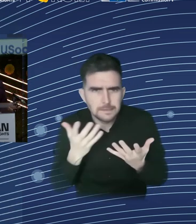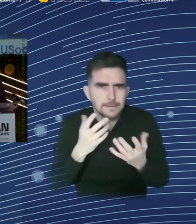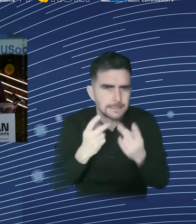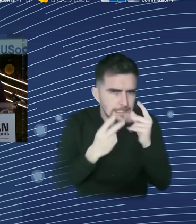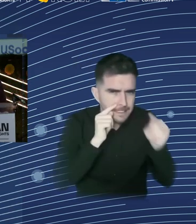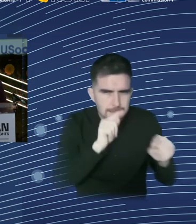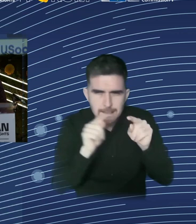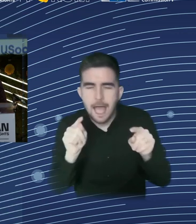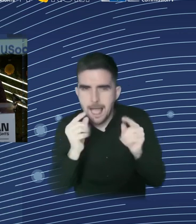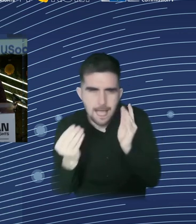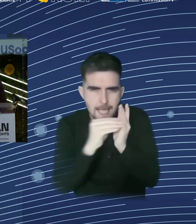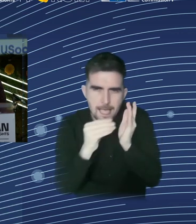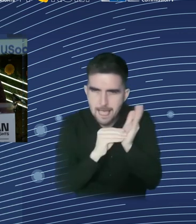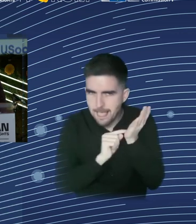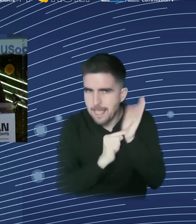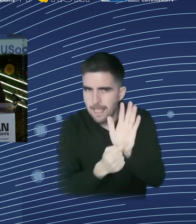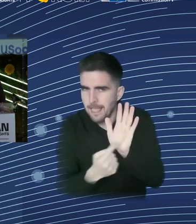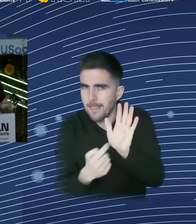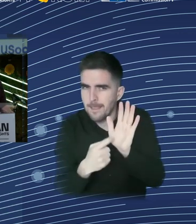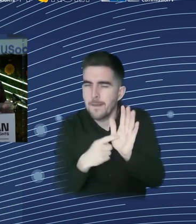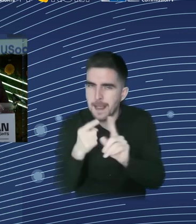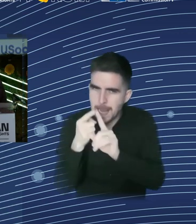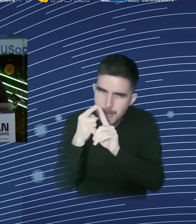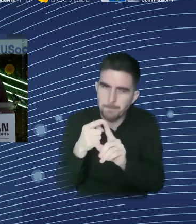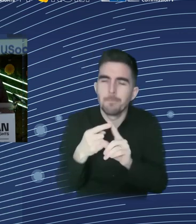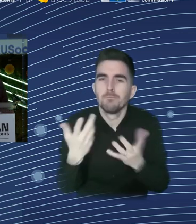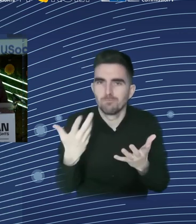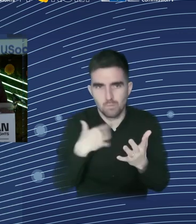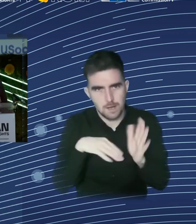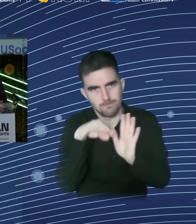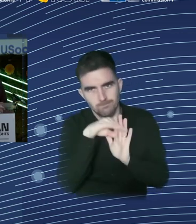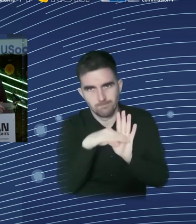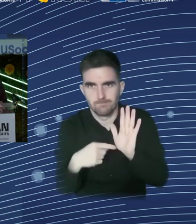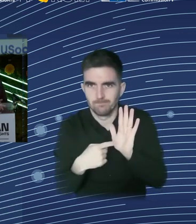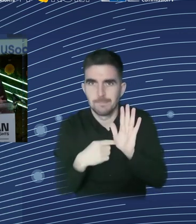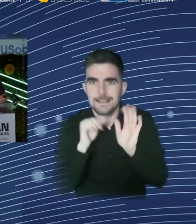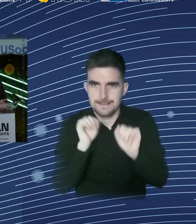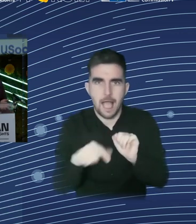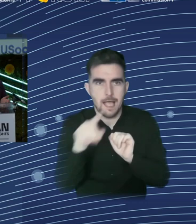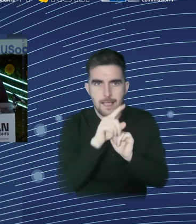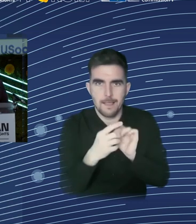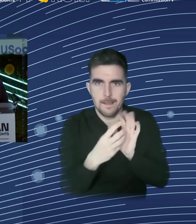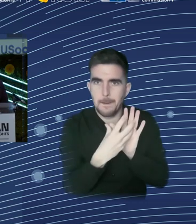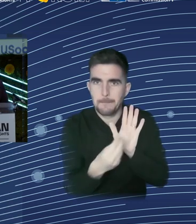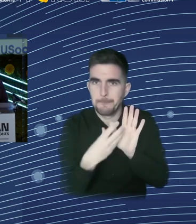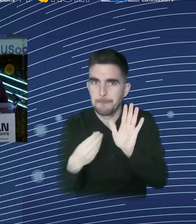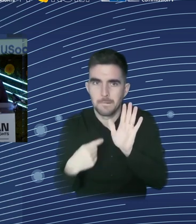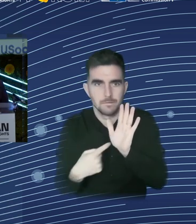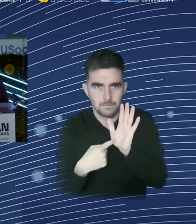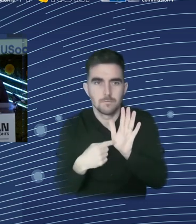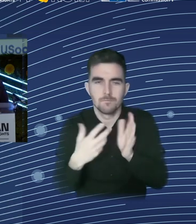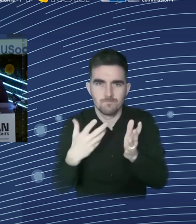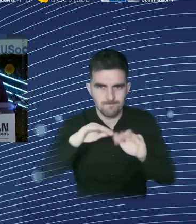So to dive into directly the foundational analytical data work that underpins the